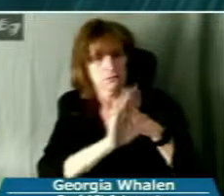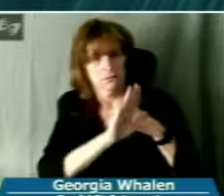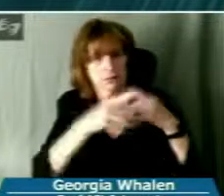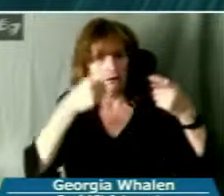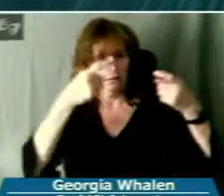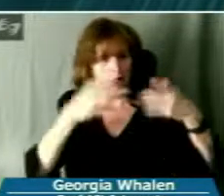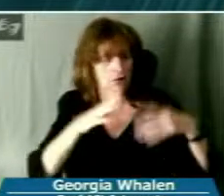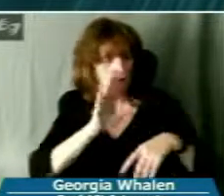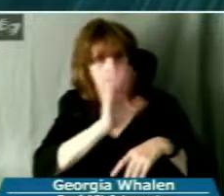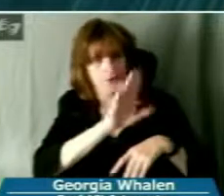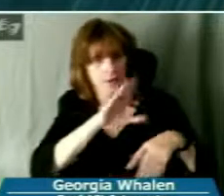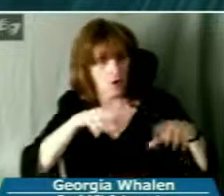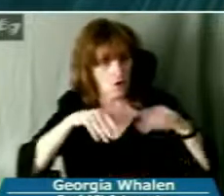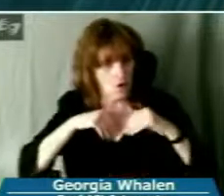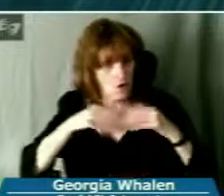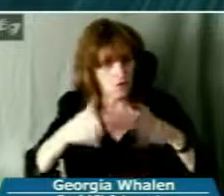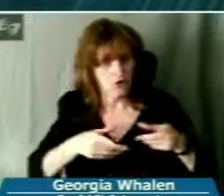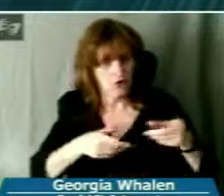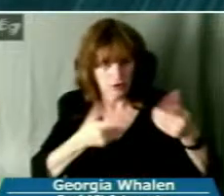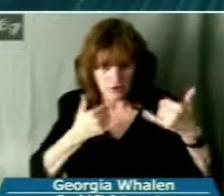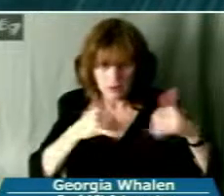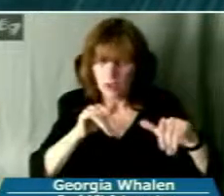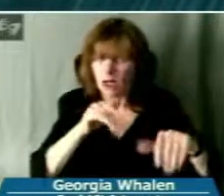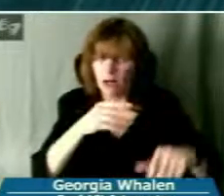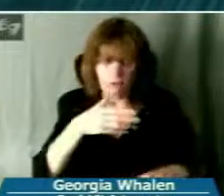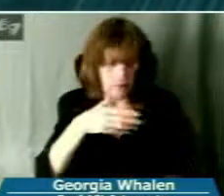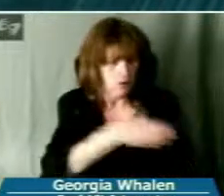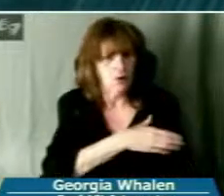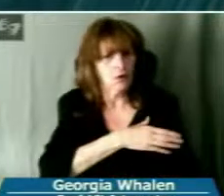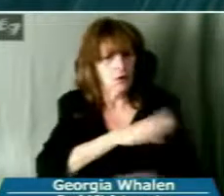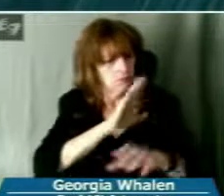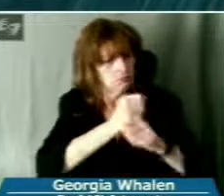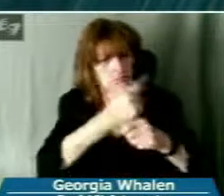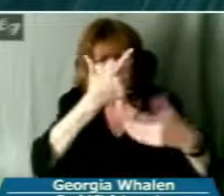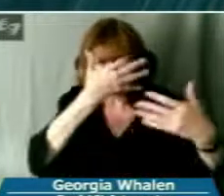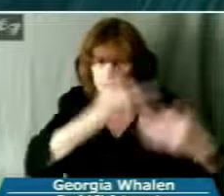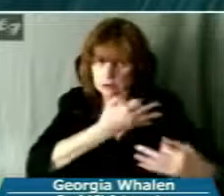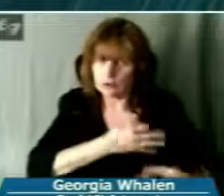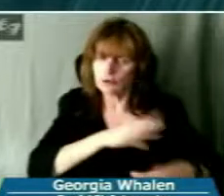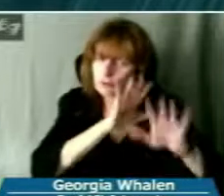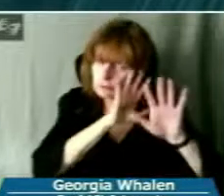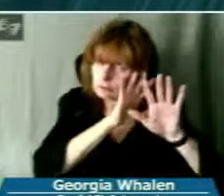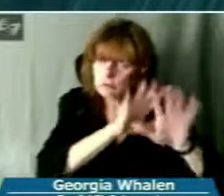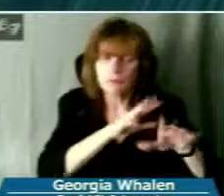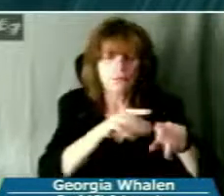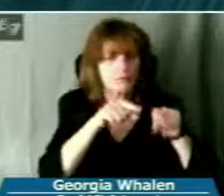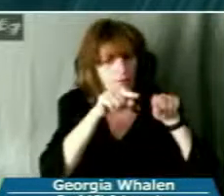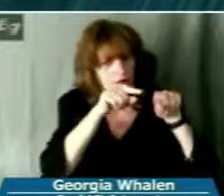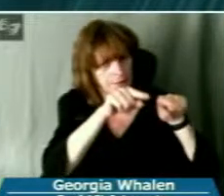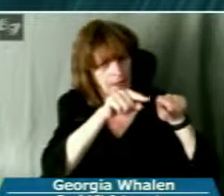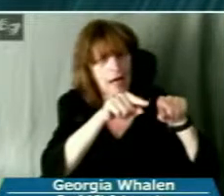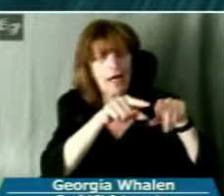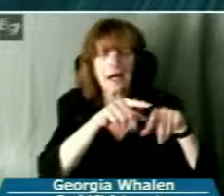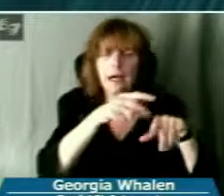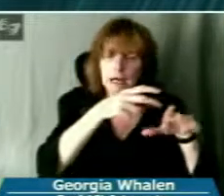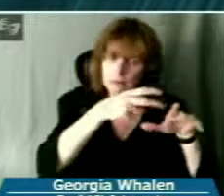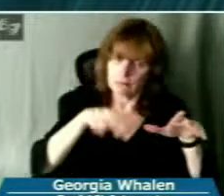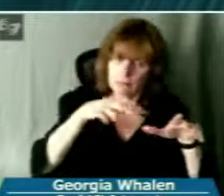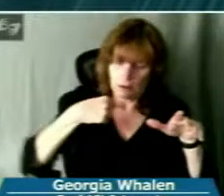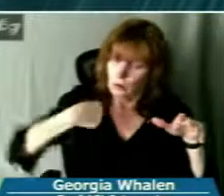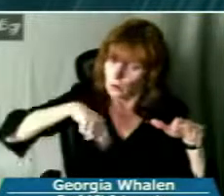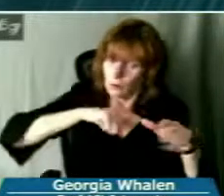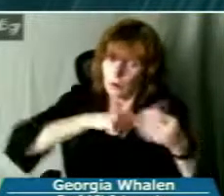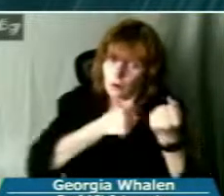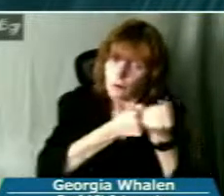and operate and manage, maintained that way, and after the operation continued that way as well. So certainly from a municipal perspective,